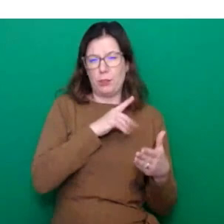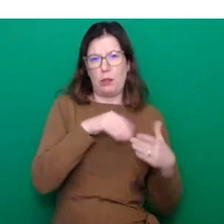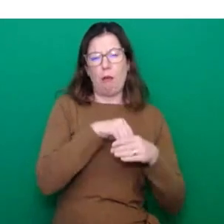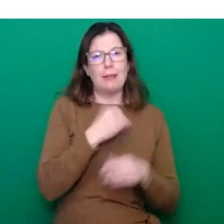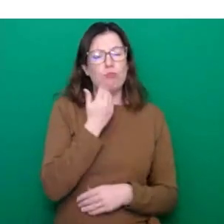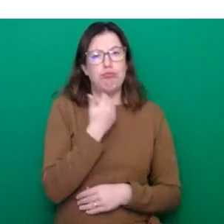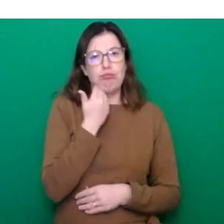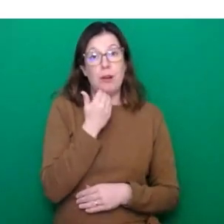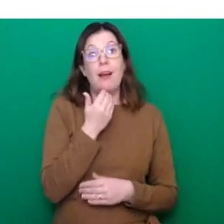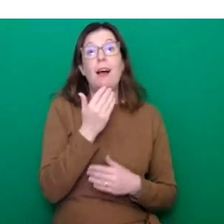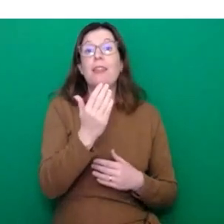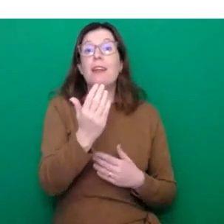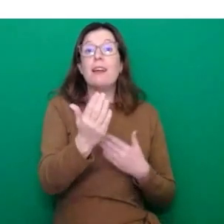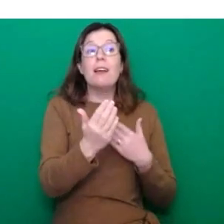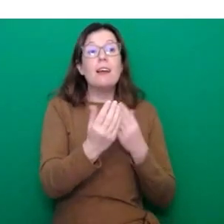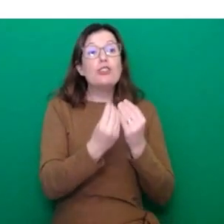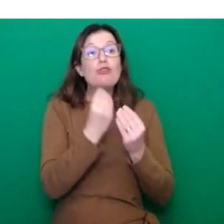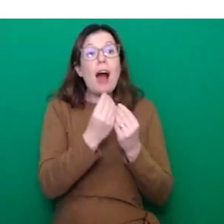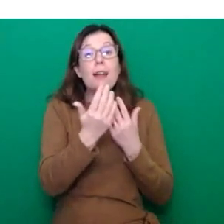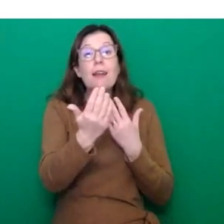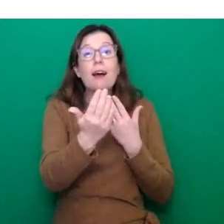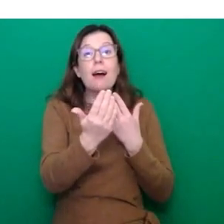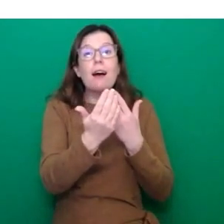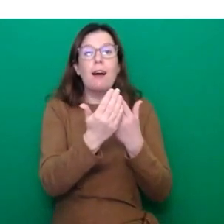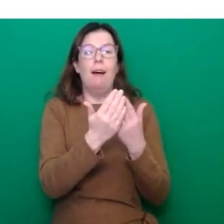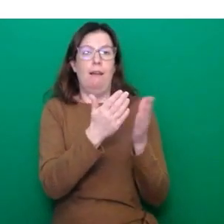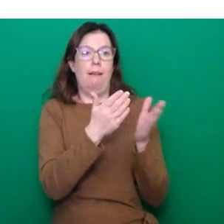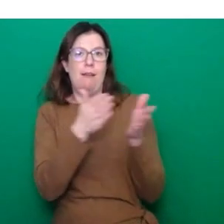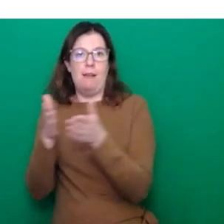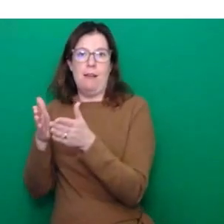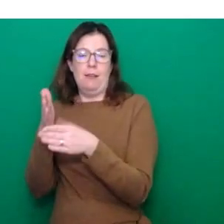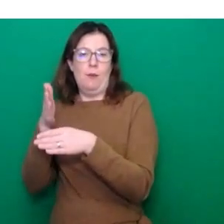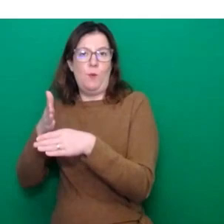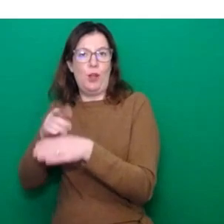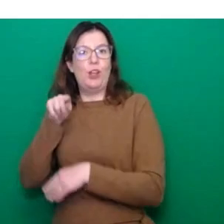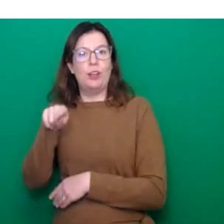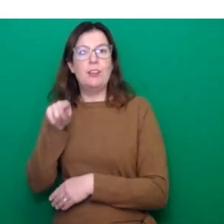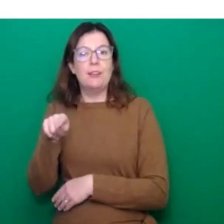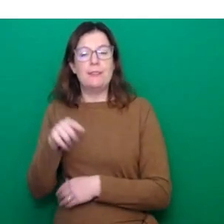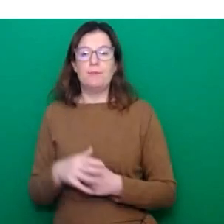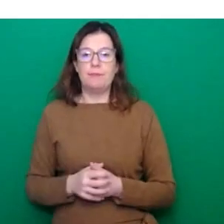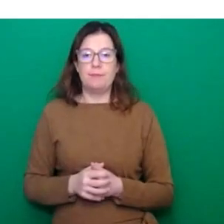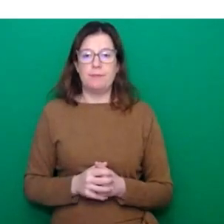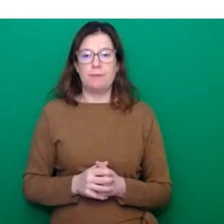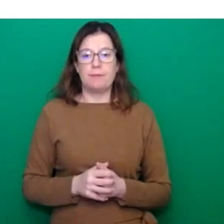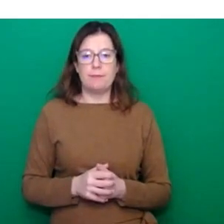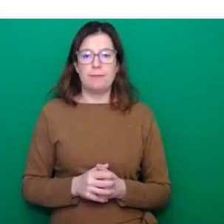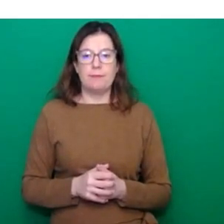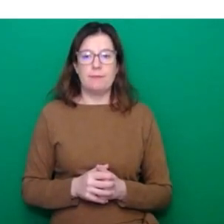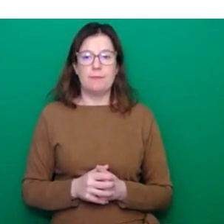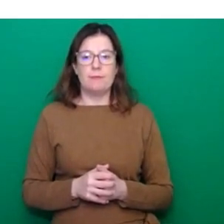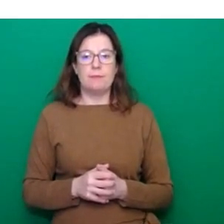But then towards the end of your training year, it's a lot more in service. And I think that goes back to when I was talking about being